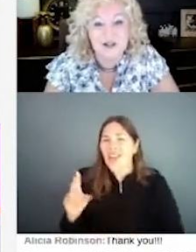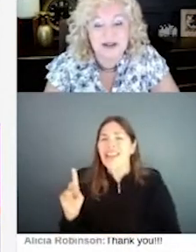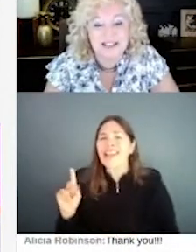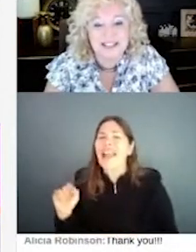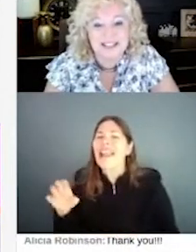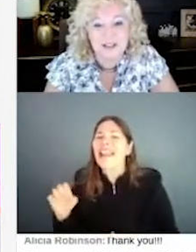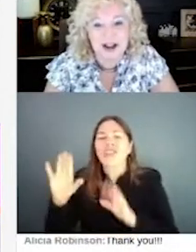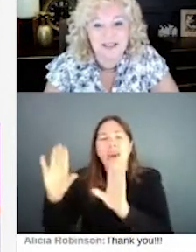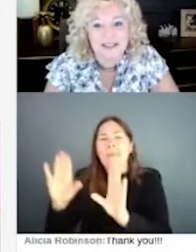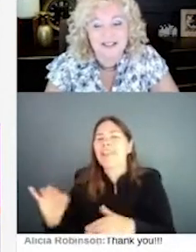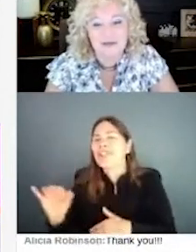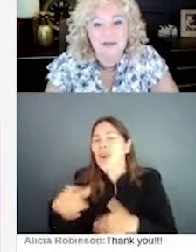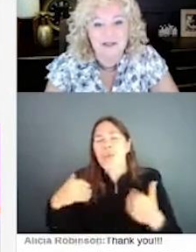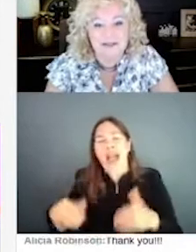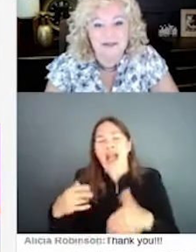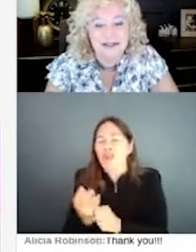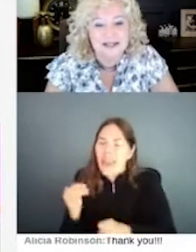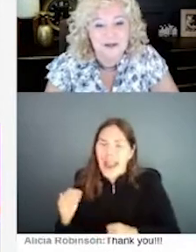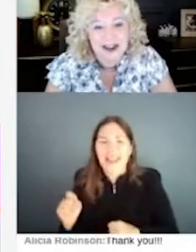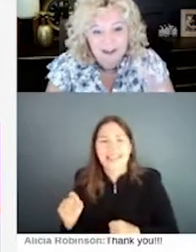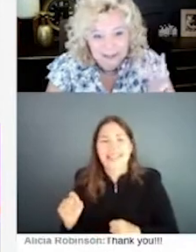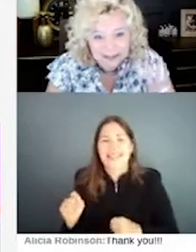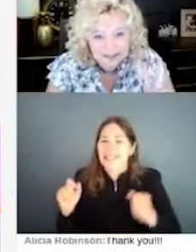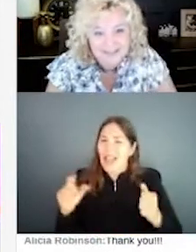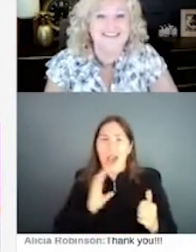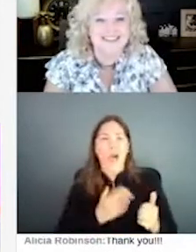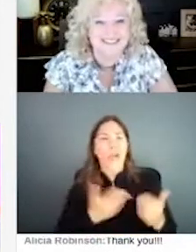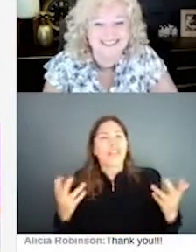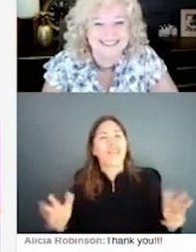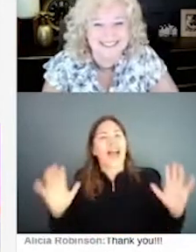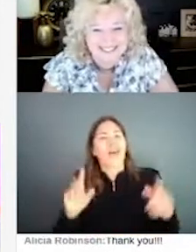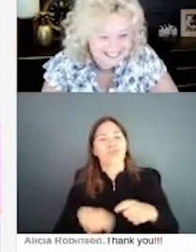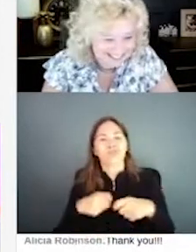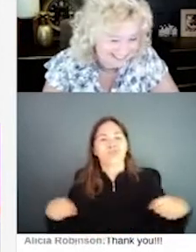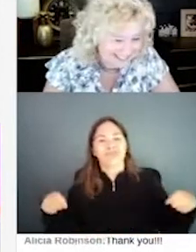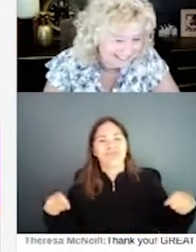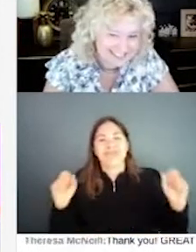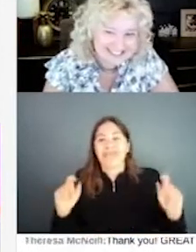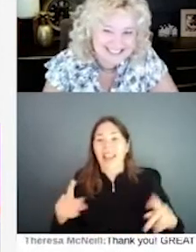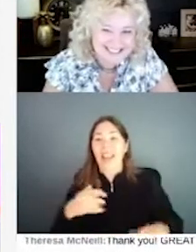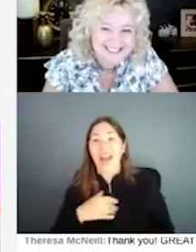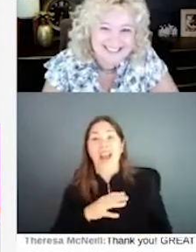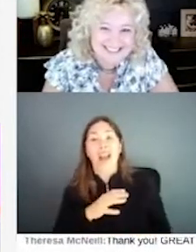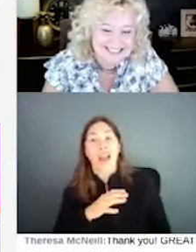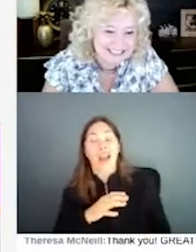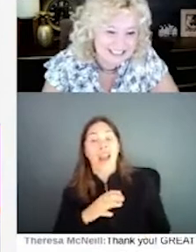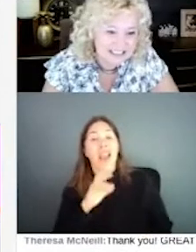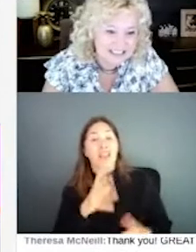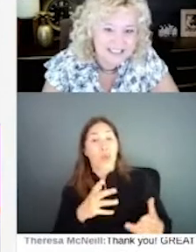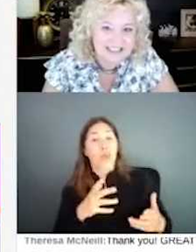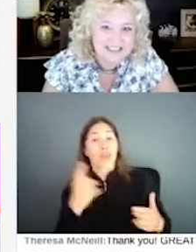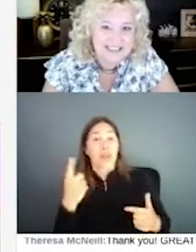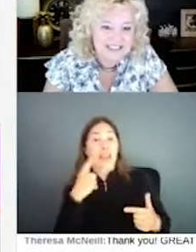amazing. You got this. We're out. Do one of you have to pass the presenter back to